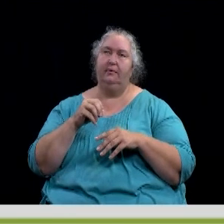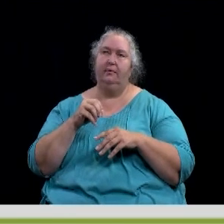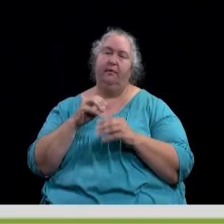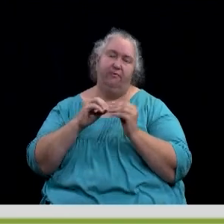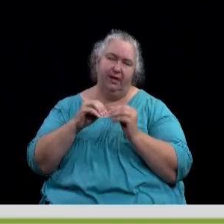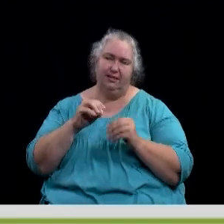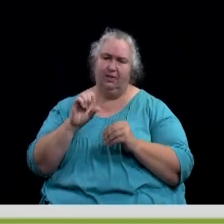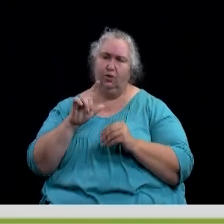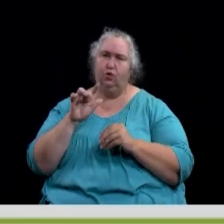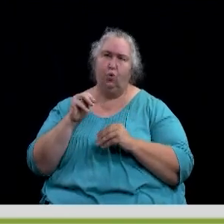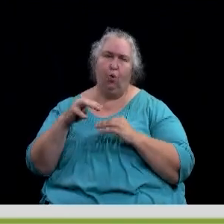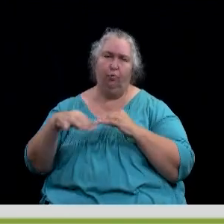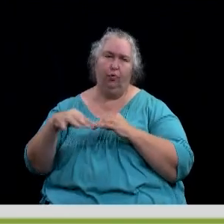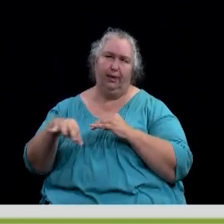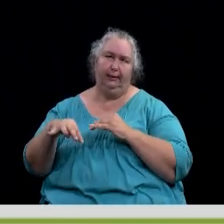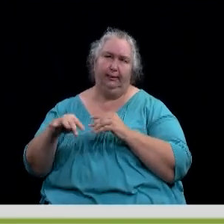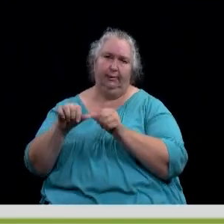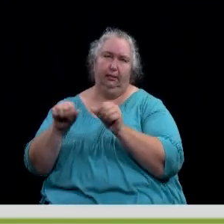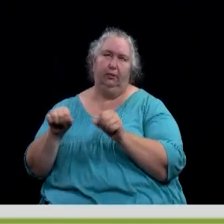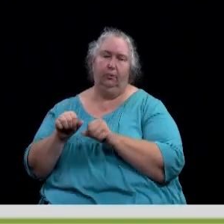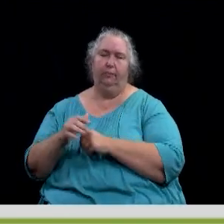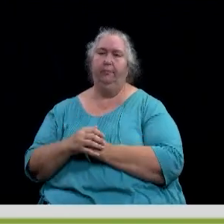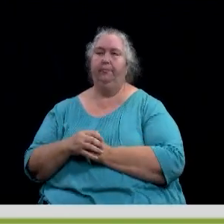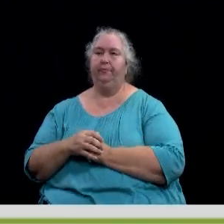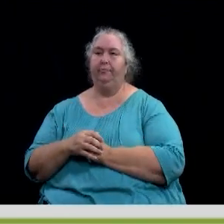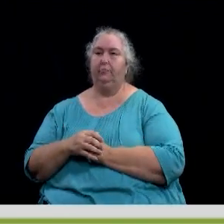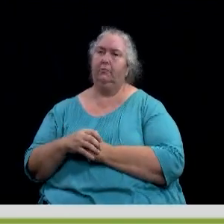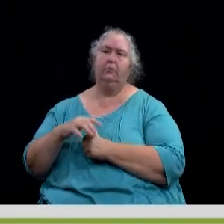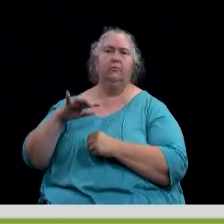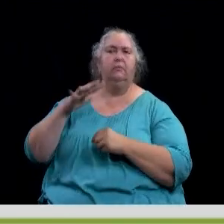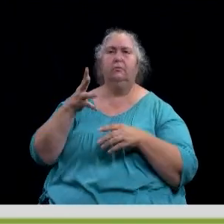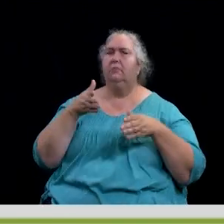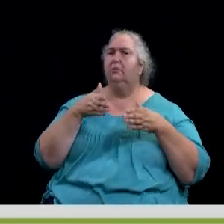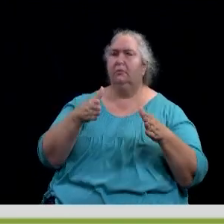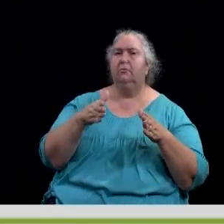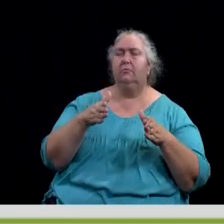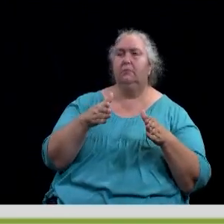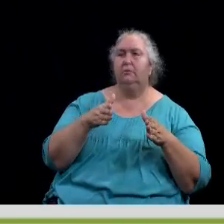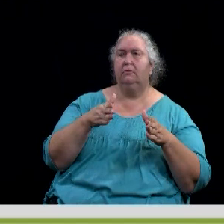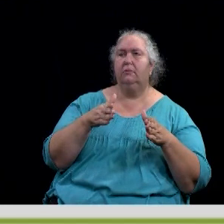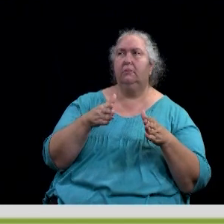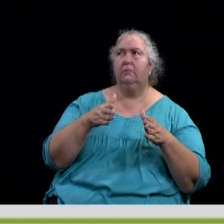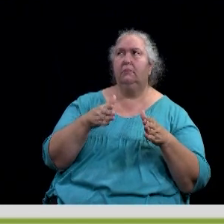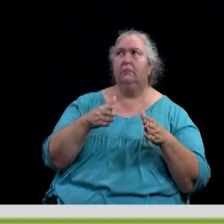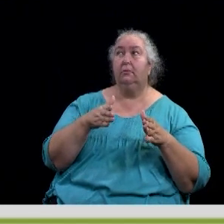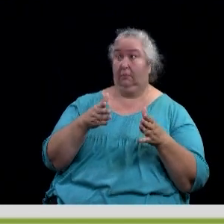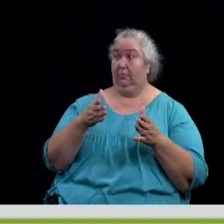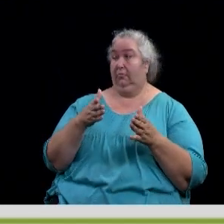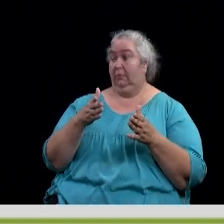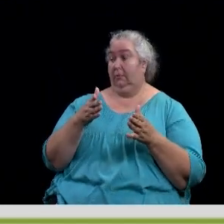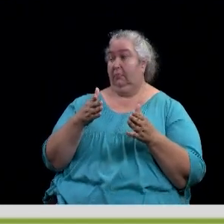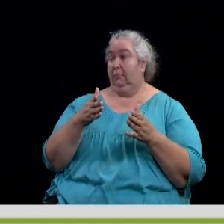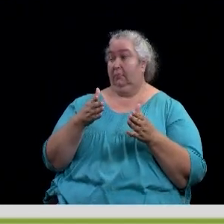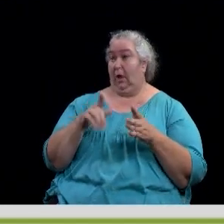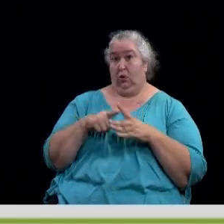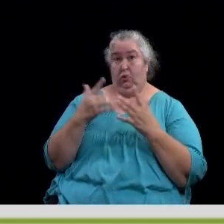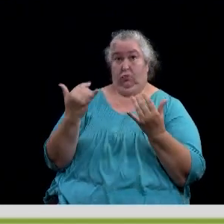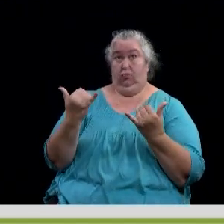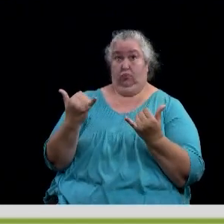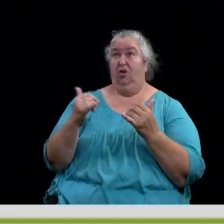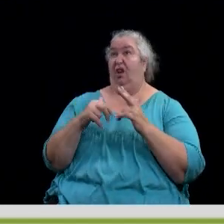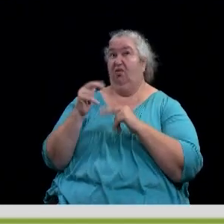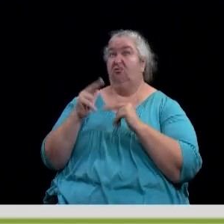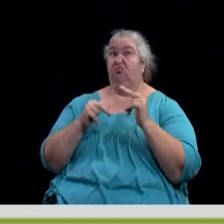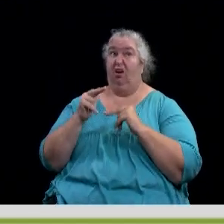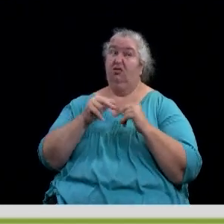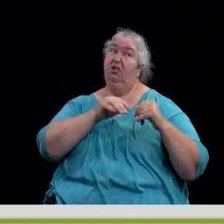5th Street improvements. As this presentation of today, construction continues on 5th Street at IH-35 and shall extend over